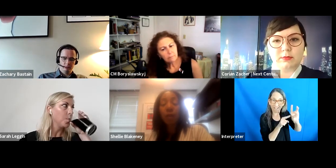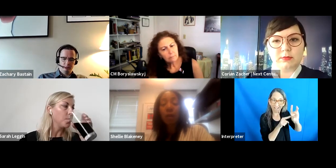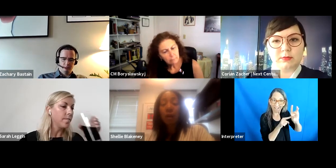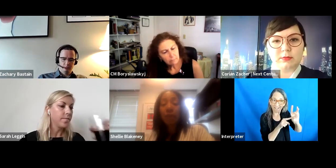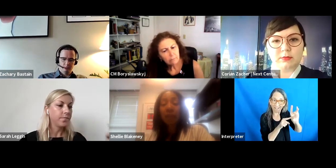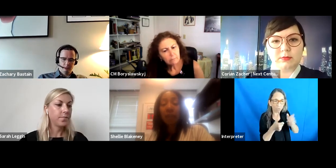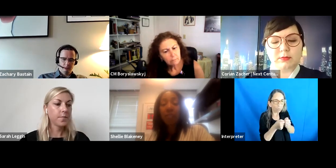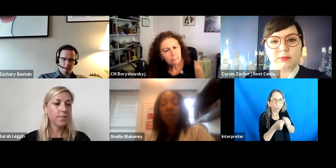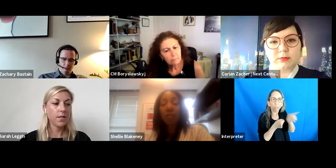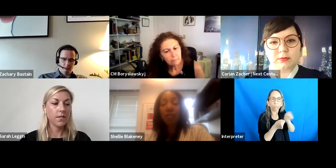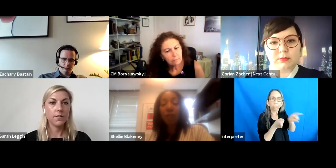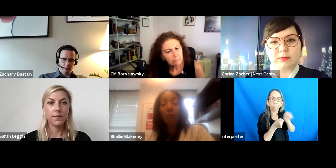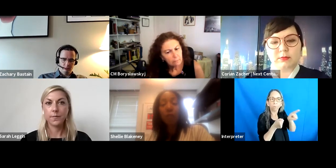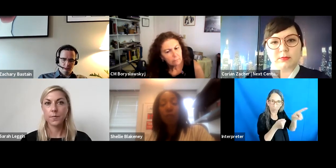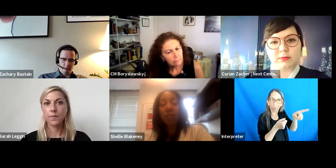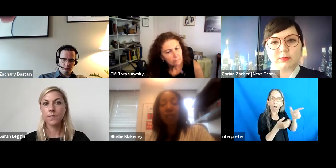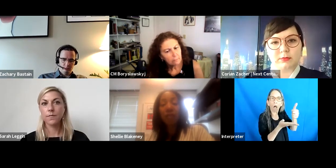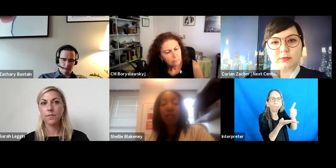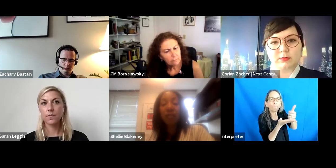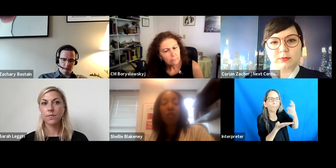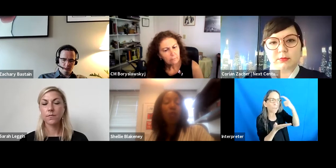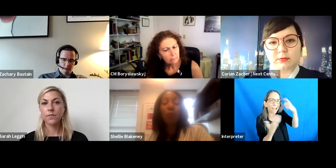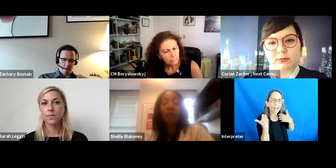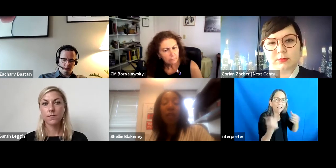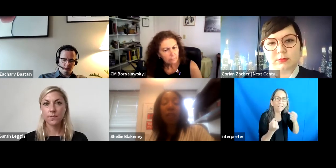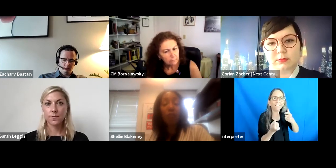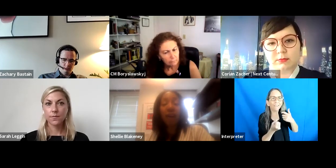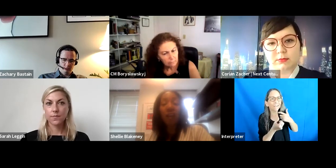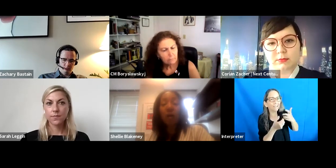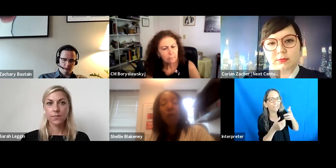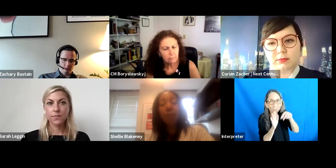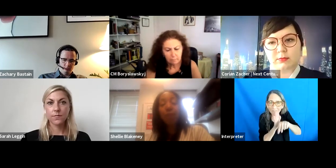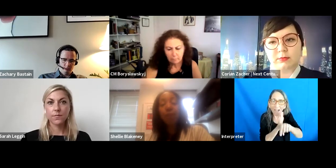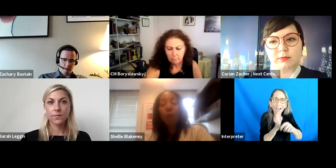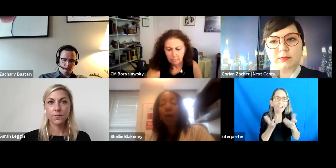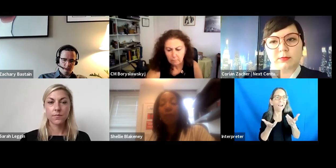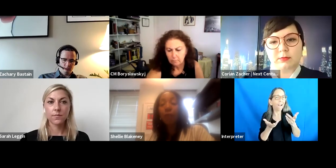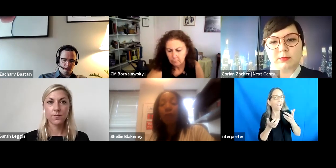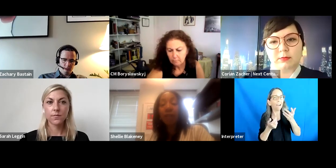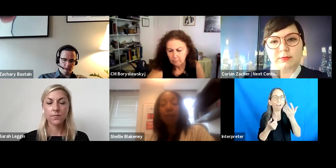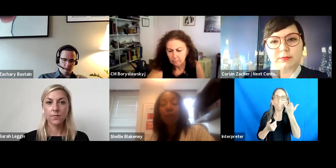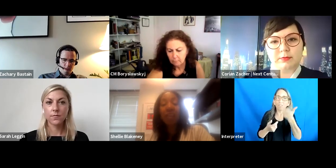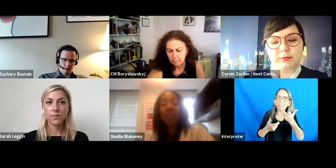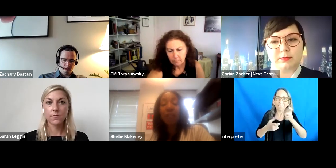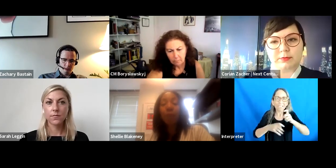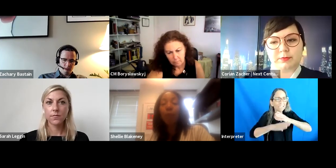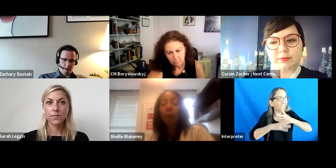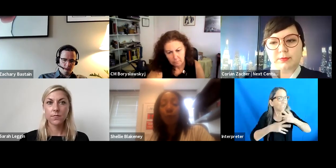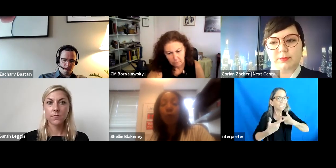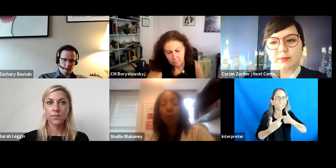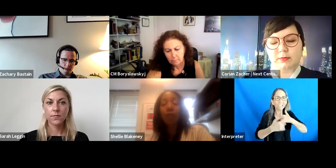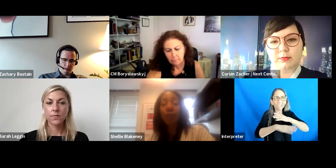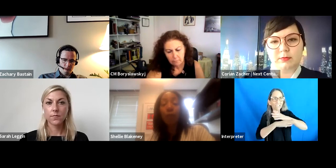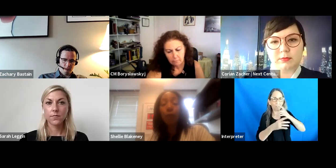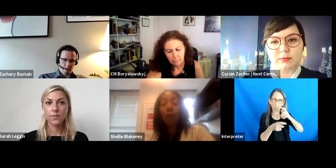suicidal inclinations and resources they need to prevent a tragic outcome. Wireless providers made this